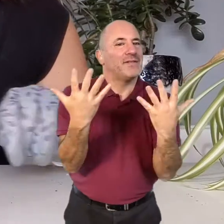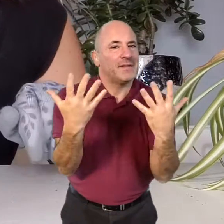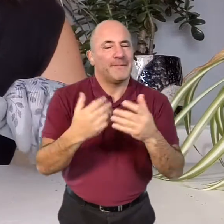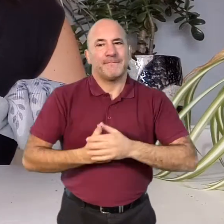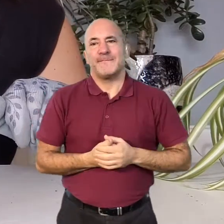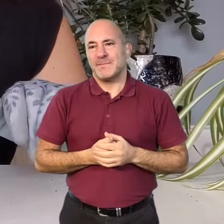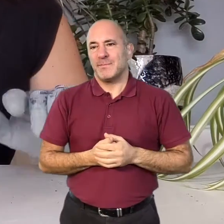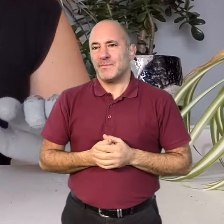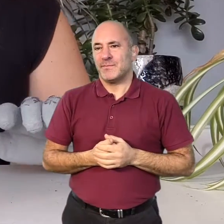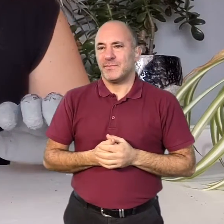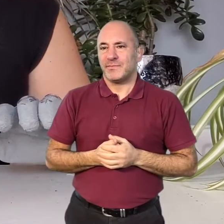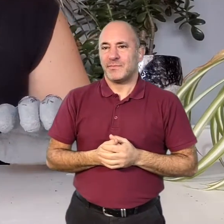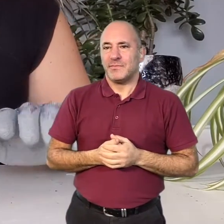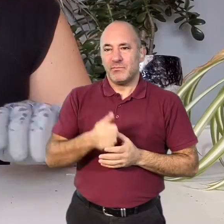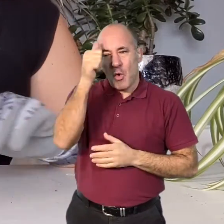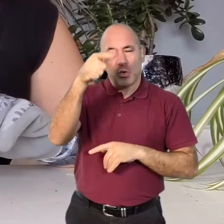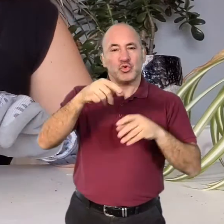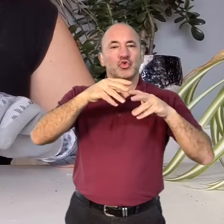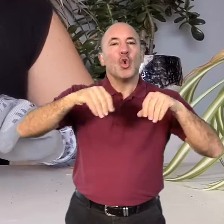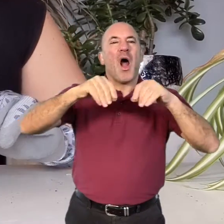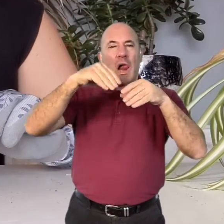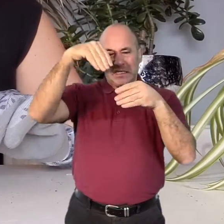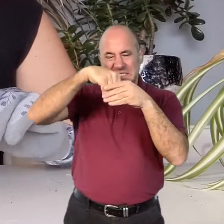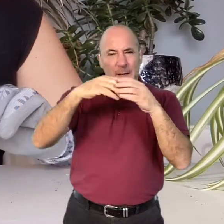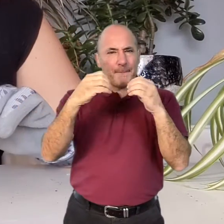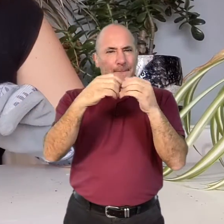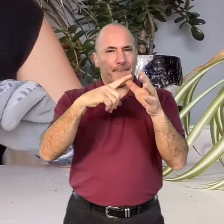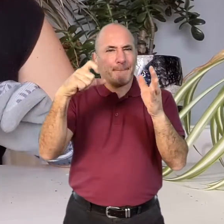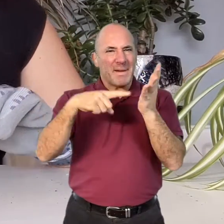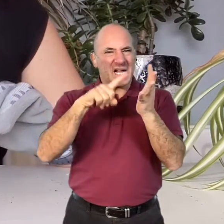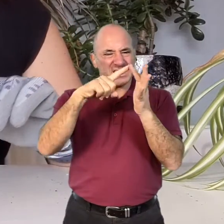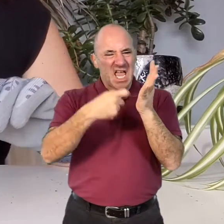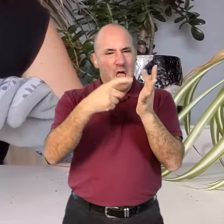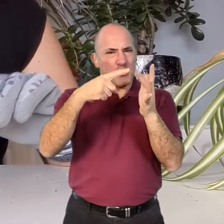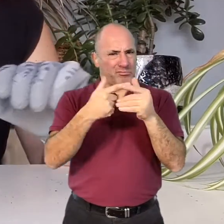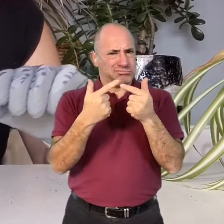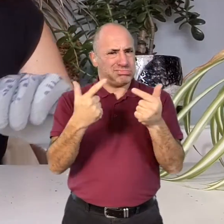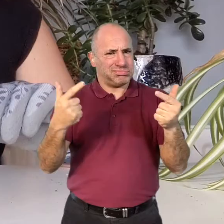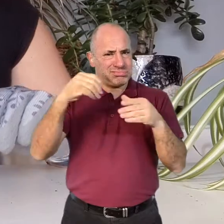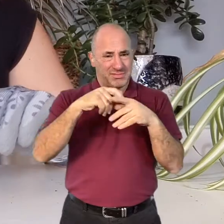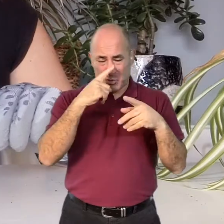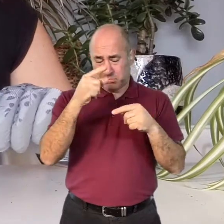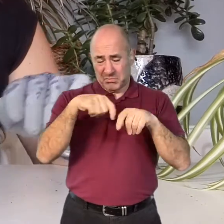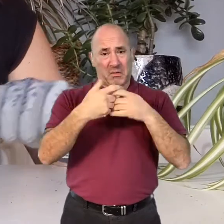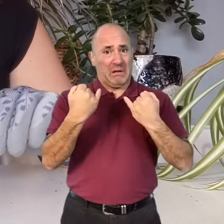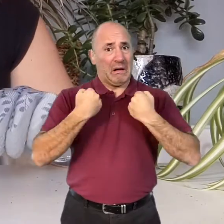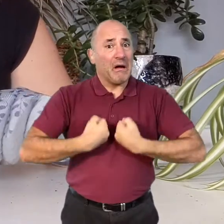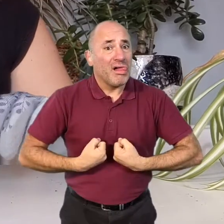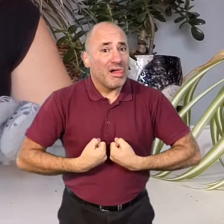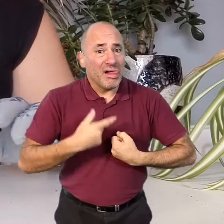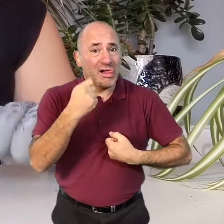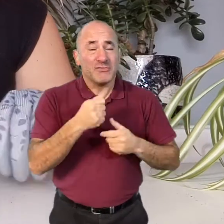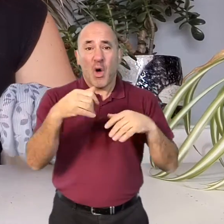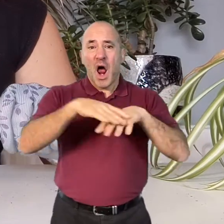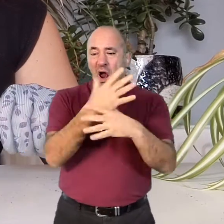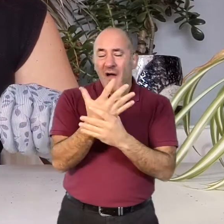want to be really careful to be hygienic. Soil has lots of bacteria in it which could make you